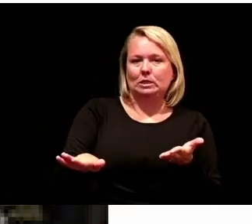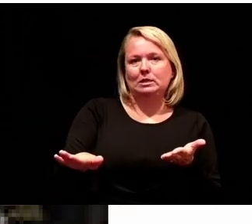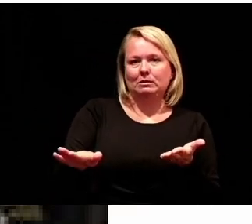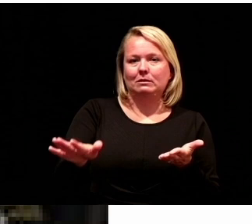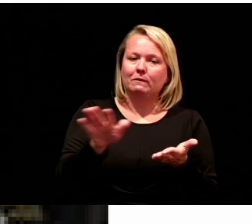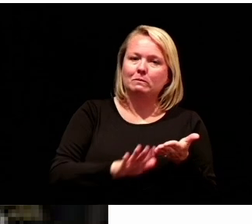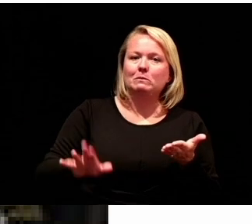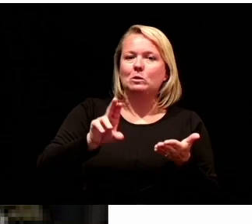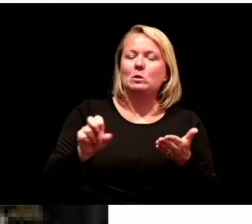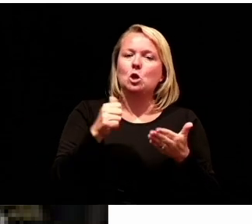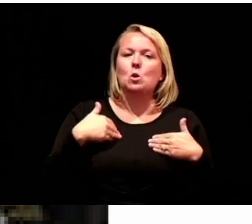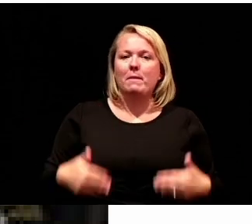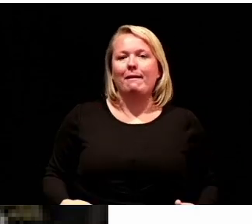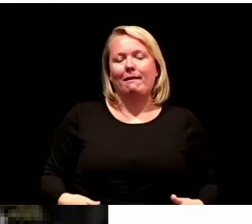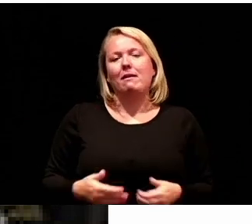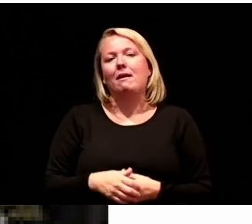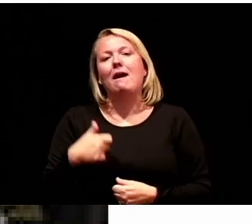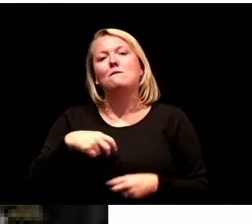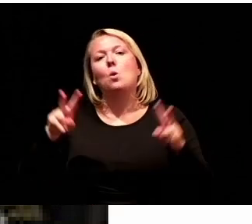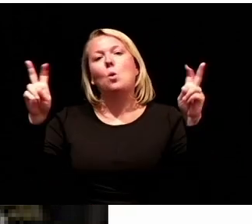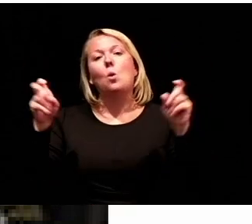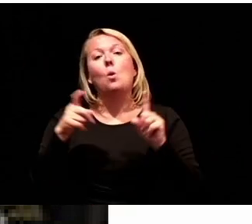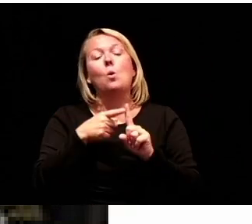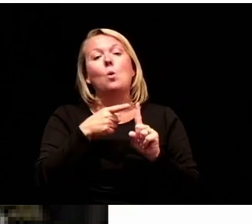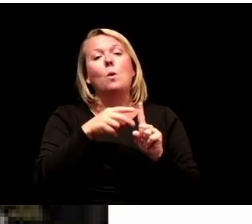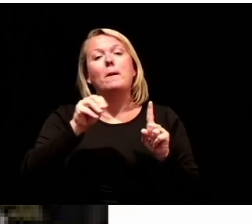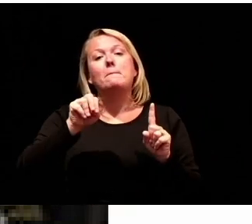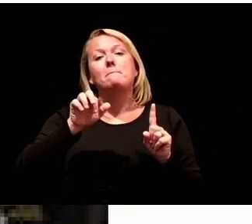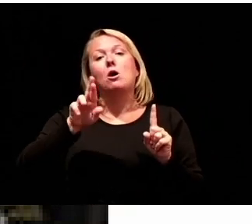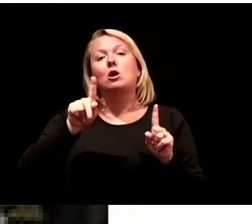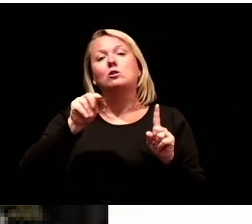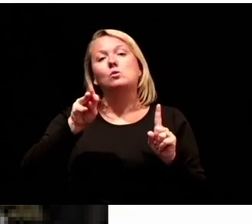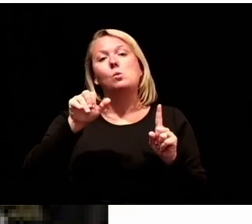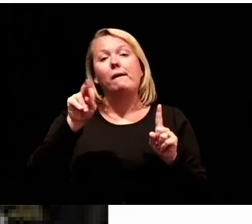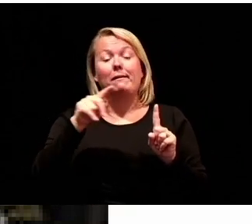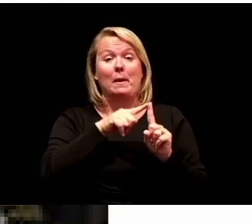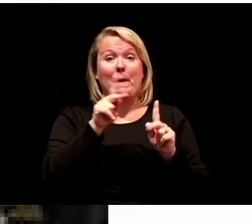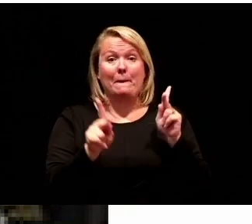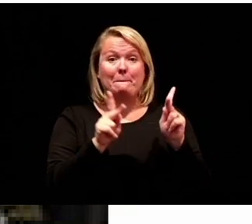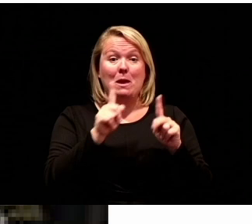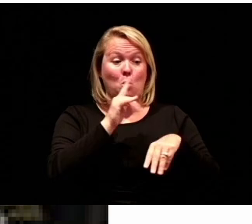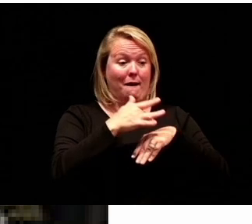but one thing I did want to emphasize is the gravity of the subject. Sometimes we talk